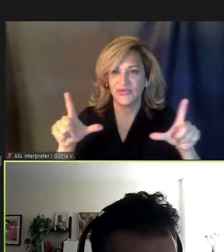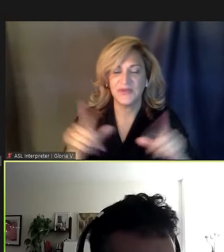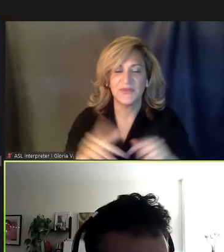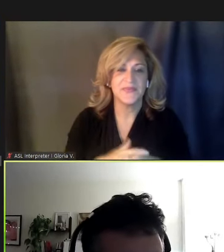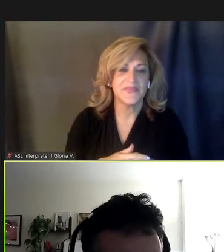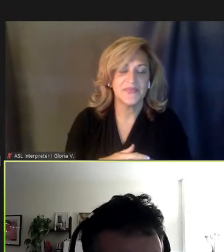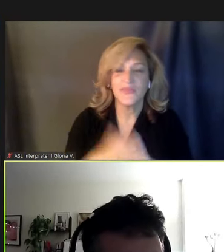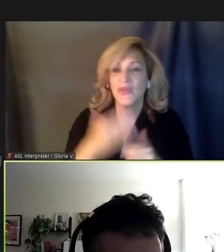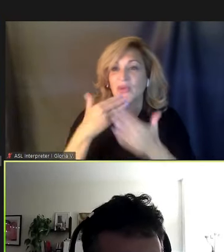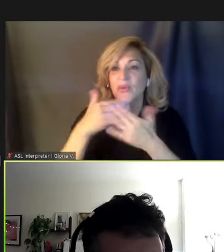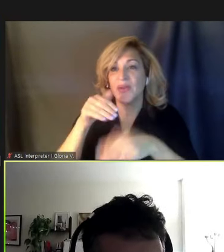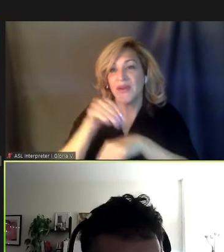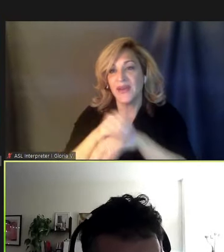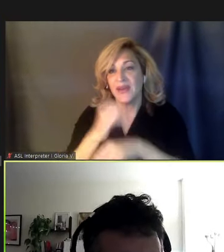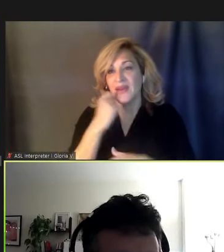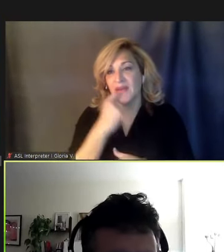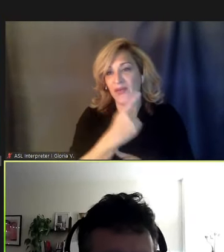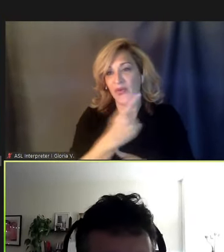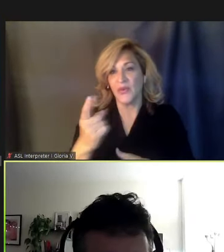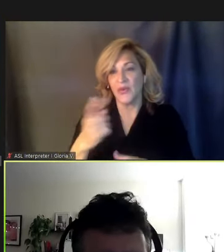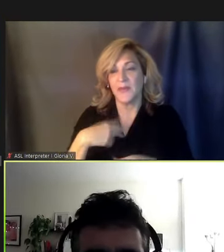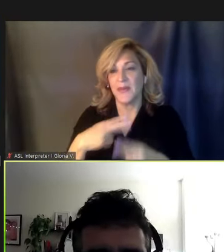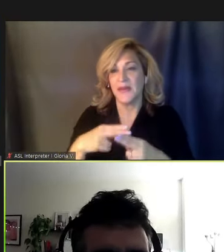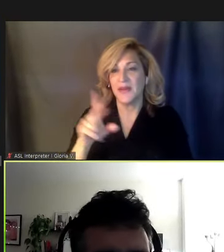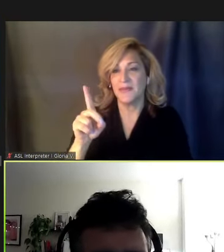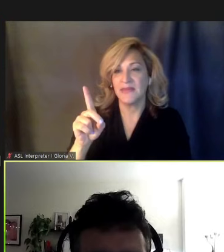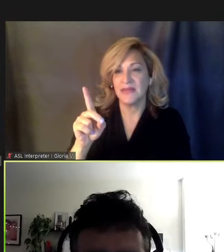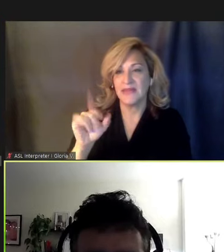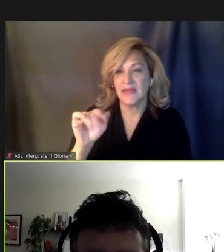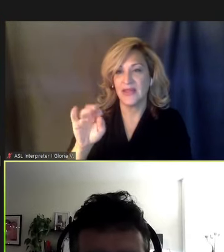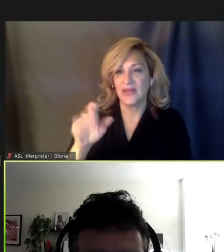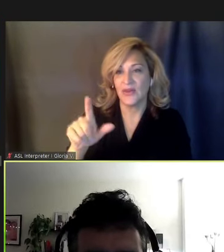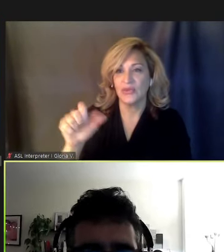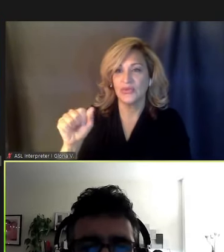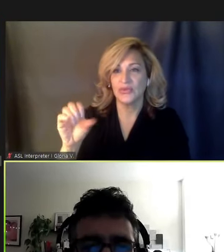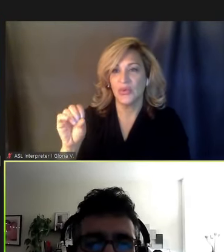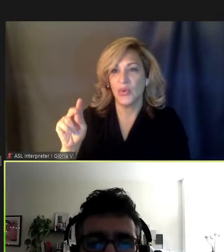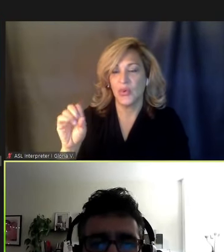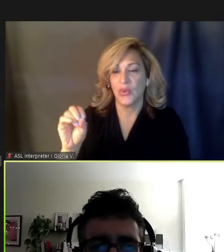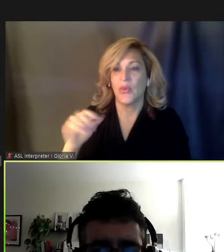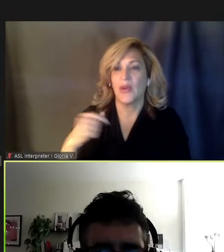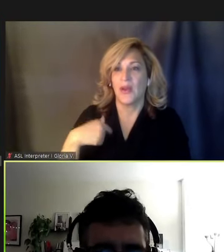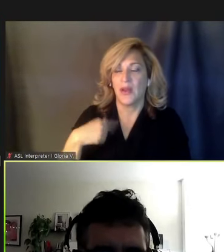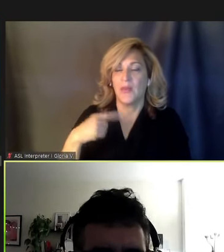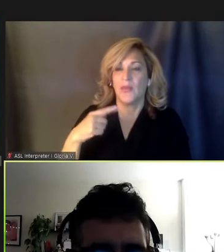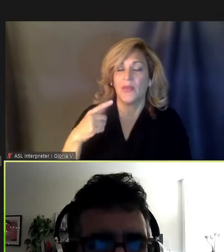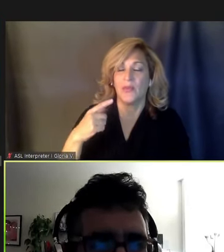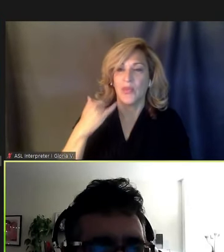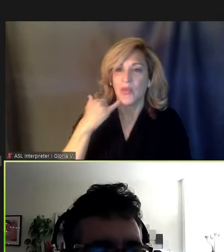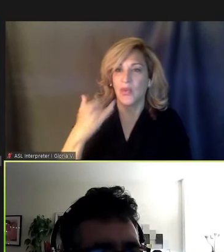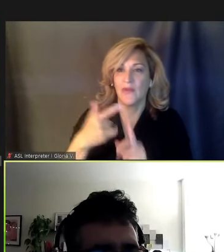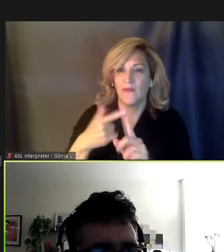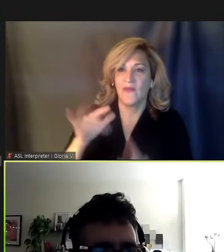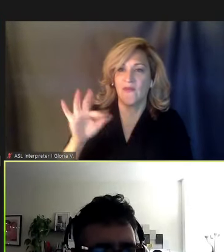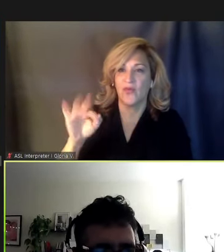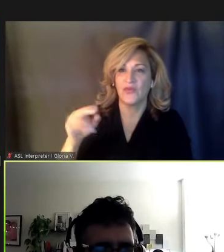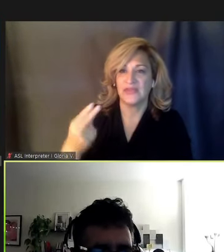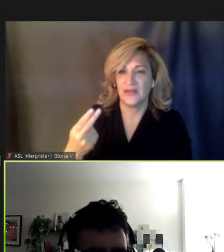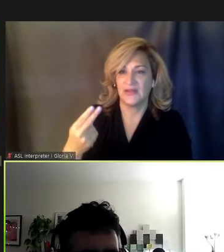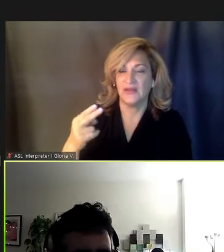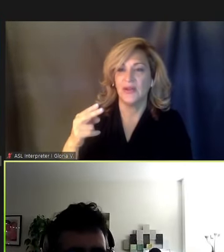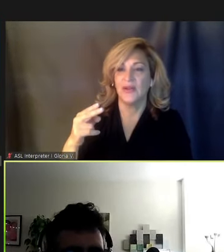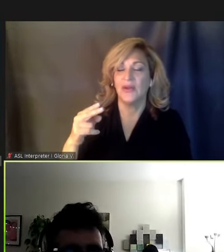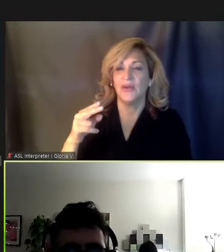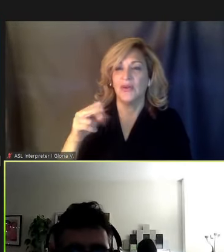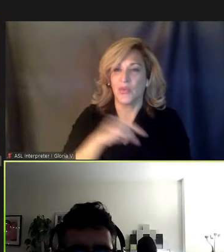Good evening, everyone. My name is Daniel Solo, and I'm calling from Parker Towers in Forest Hills, Queens. I'm calling you tonight